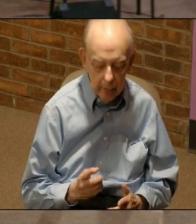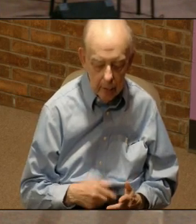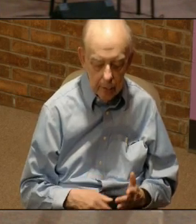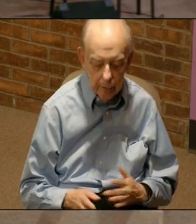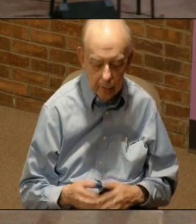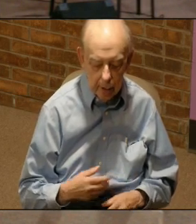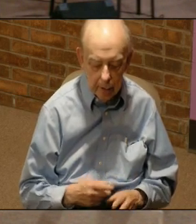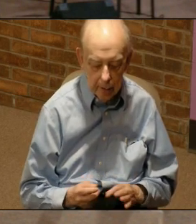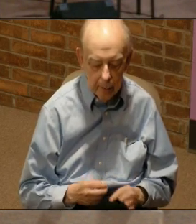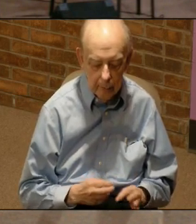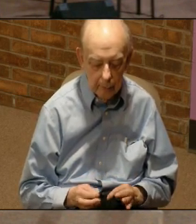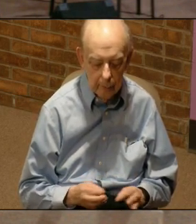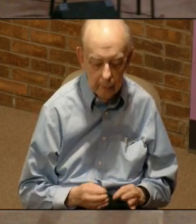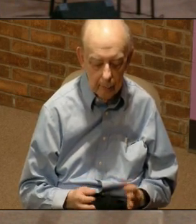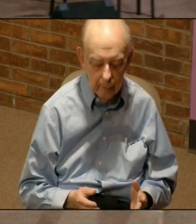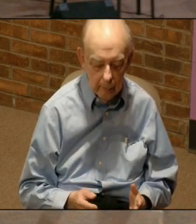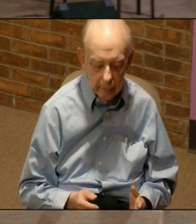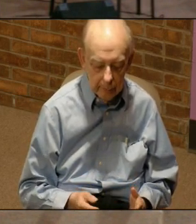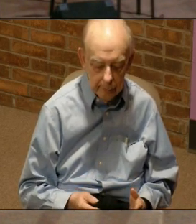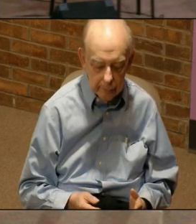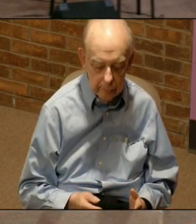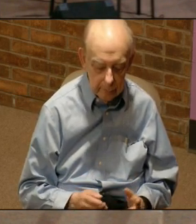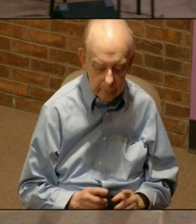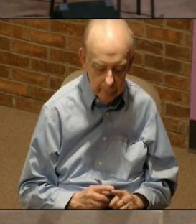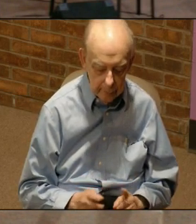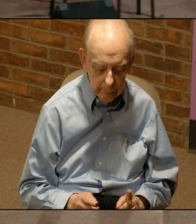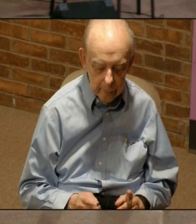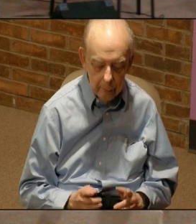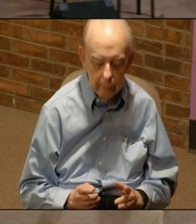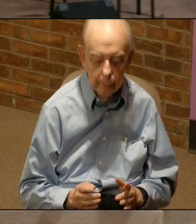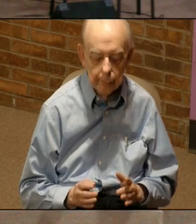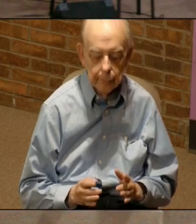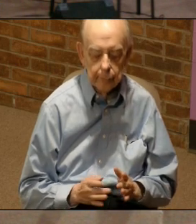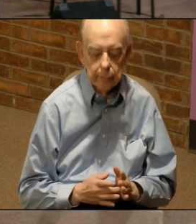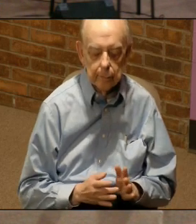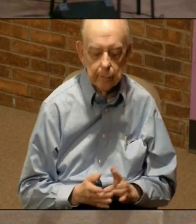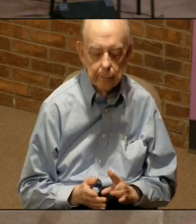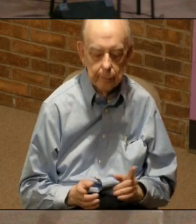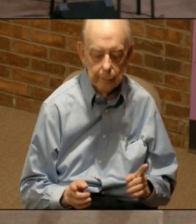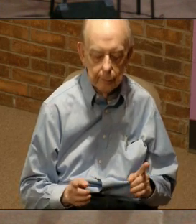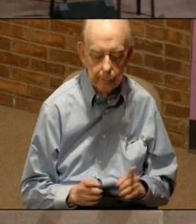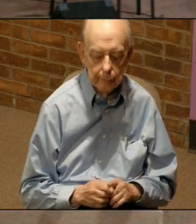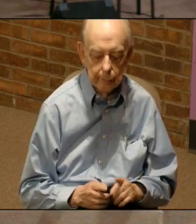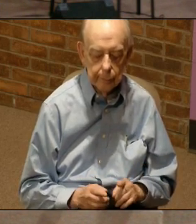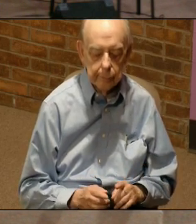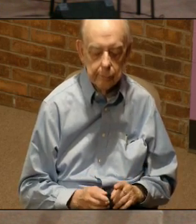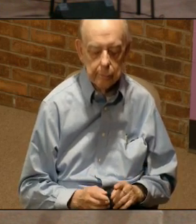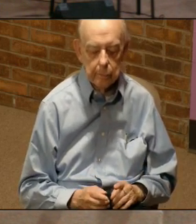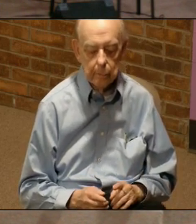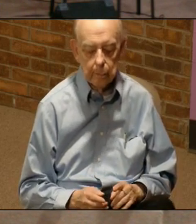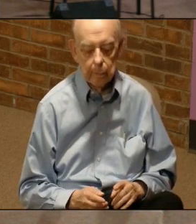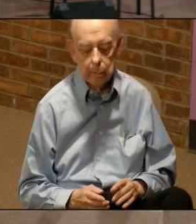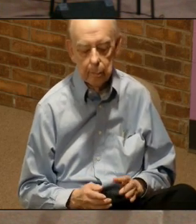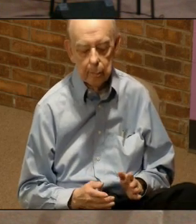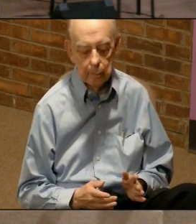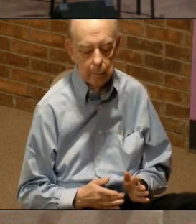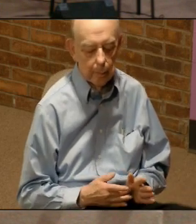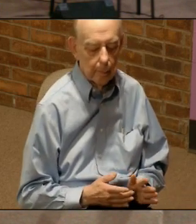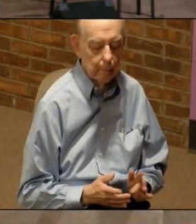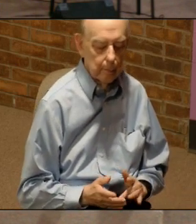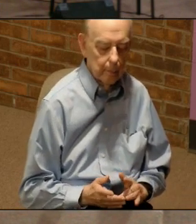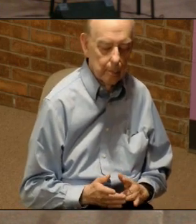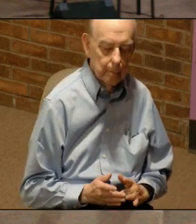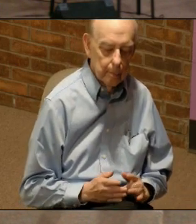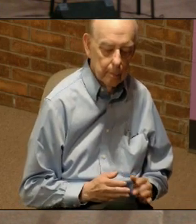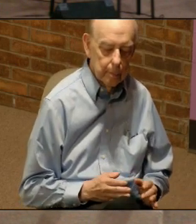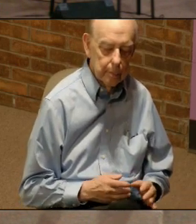you was not what Jesus looked like, but what Jesus was like. He was trying to